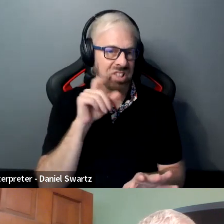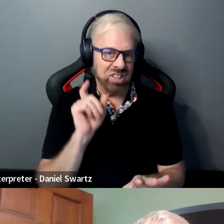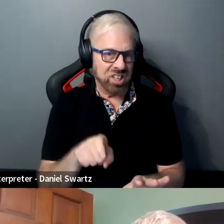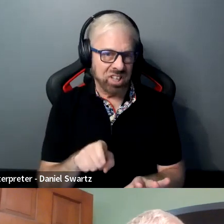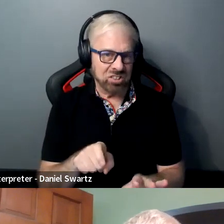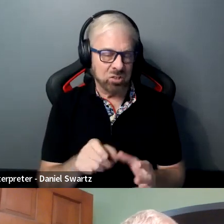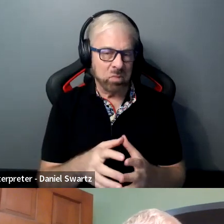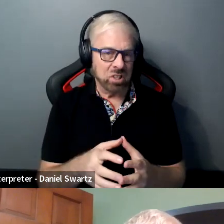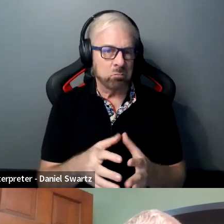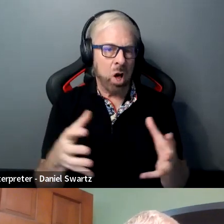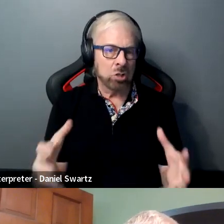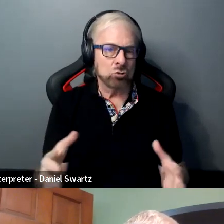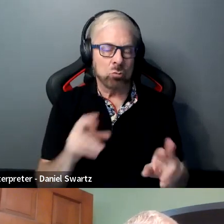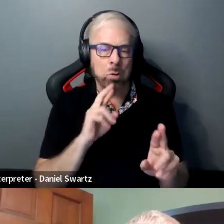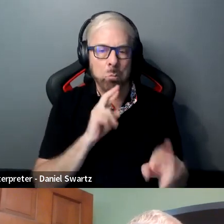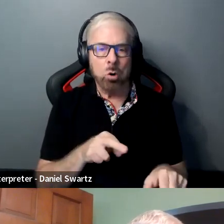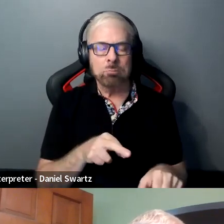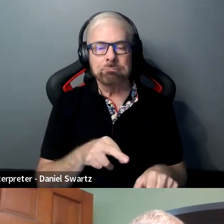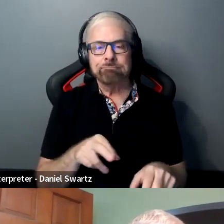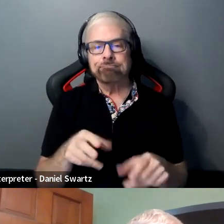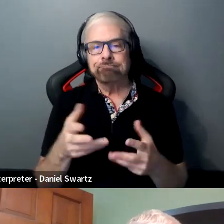much reporting as